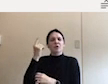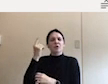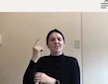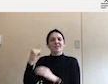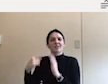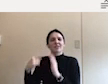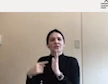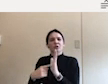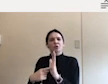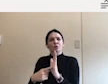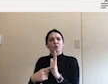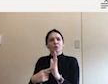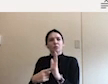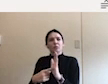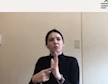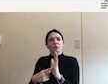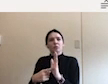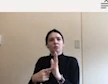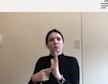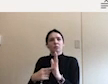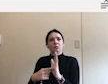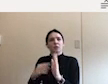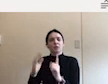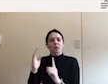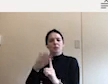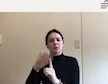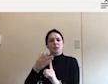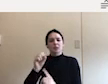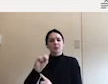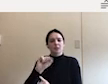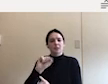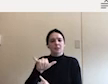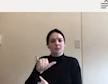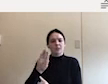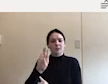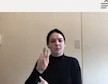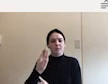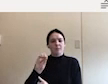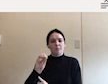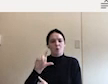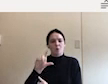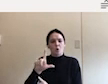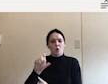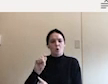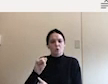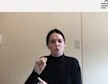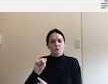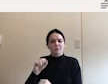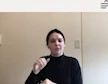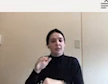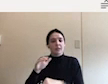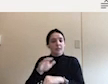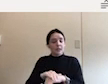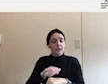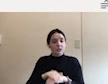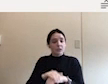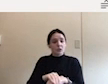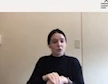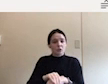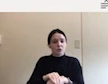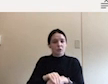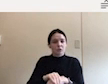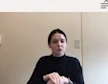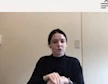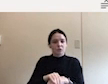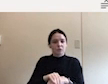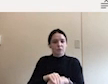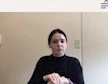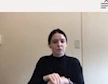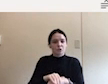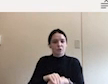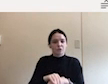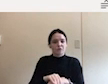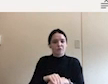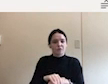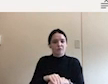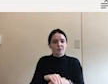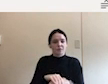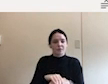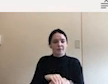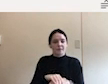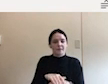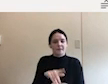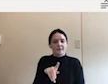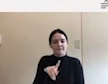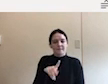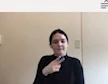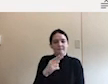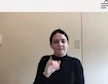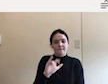math guy. Yes. But in literature, there are a school of thought and philosophy that we can't actually